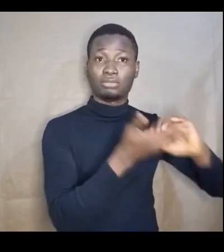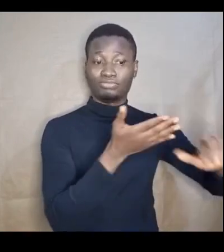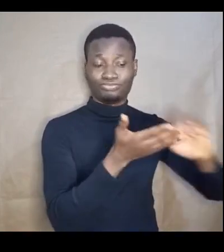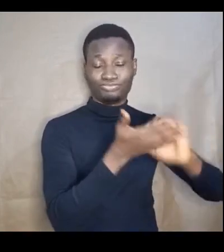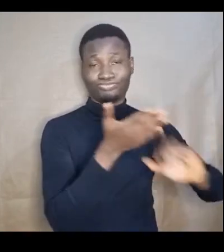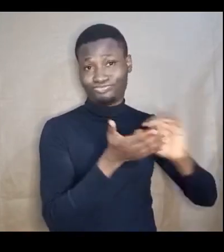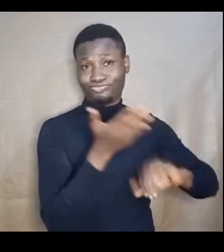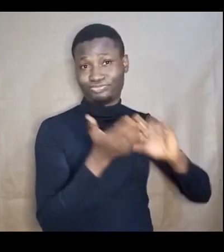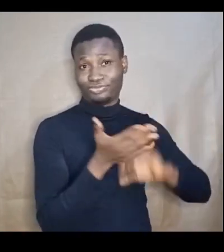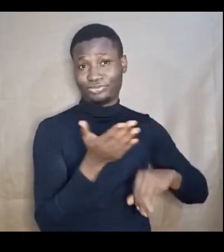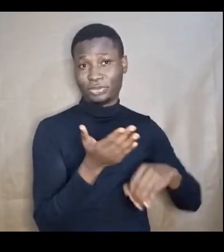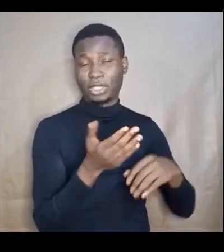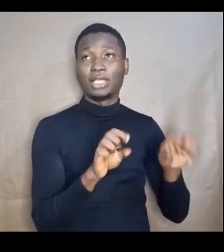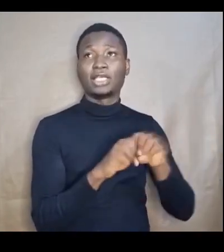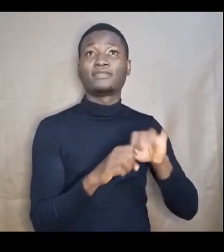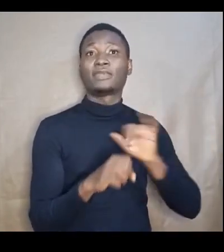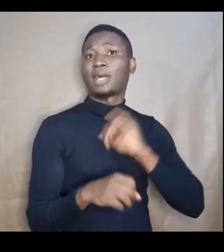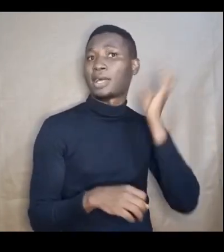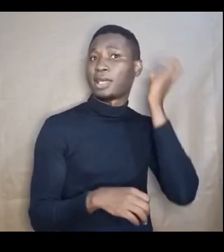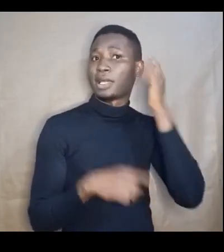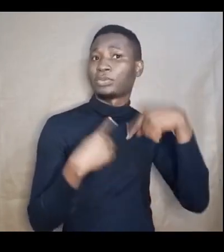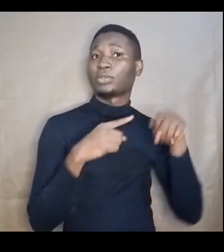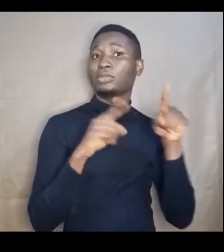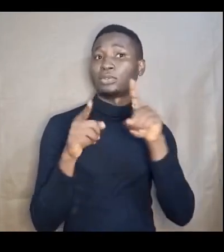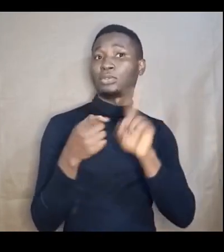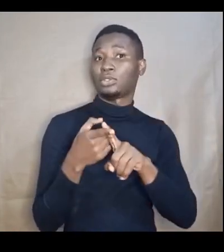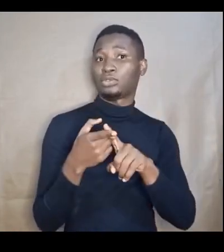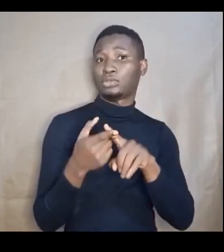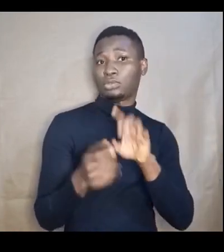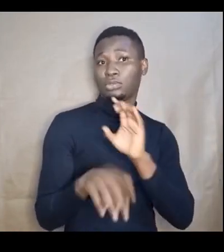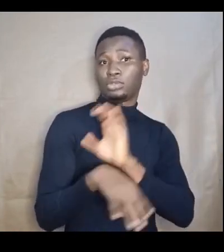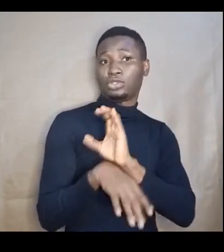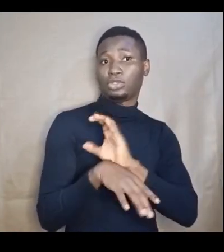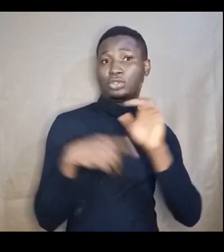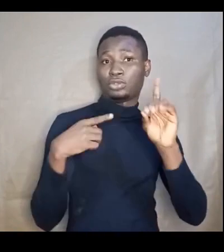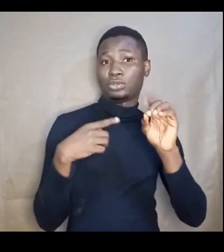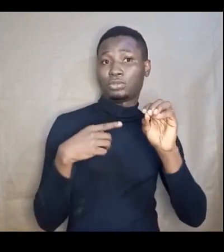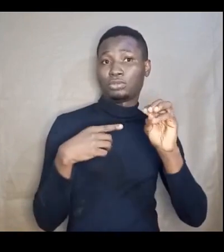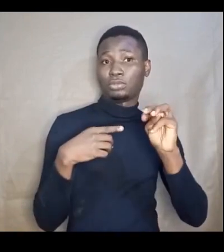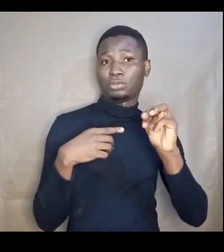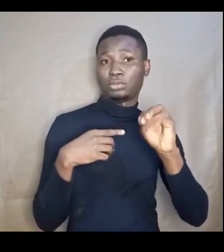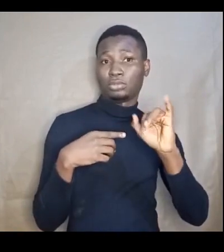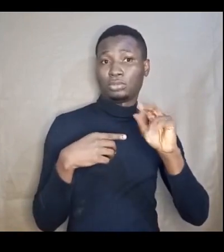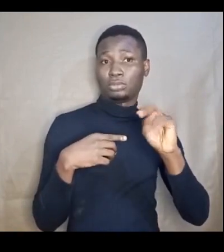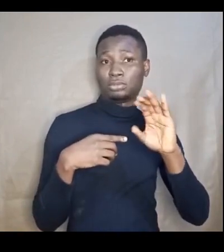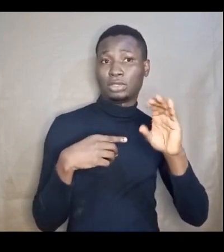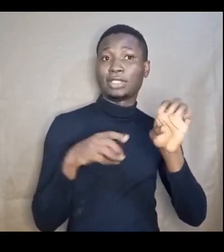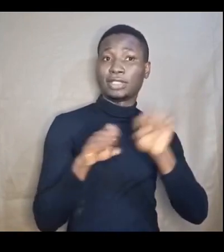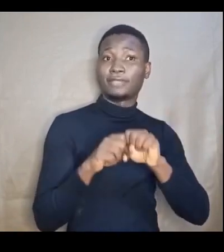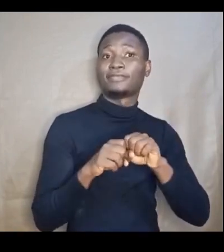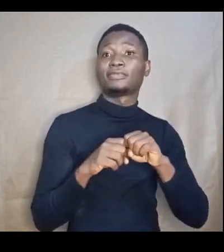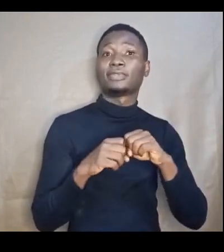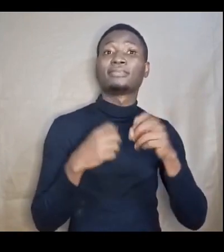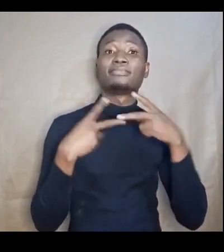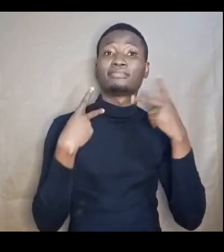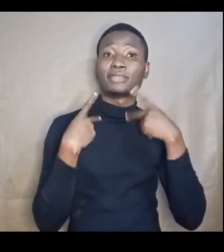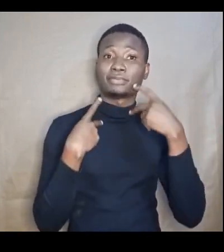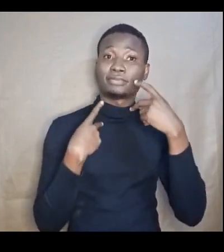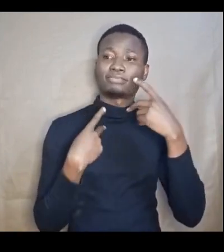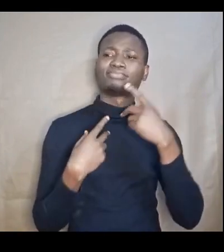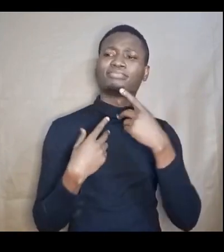when they went to St. Dominic yesterday, the Reverend Father in charge actually granted interview.